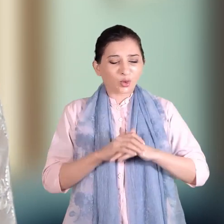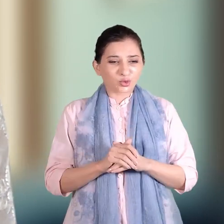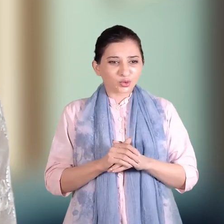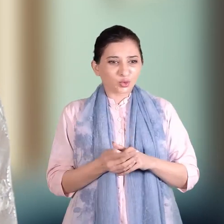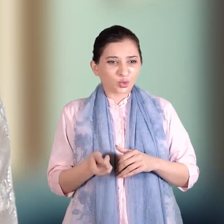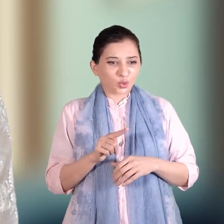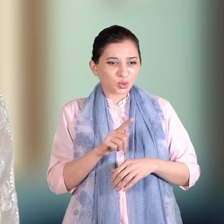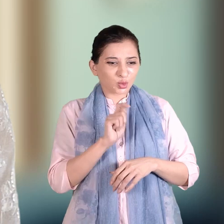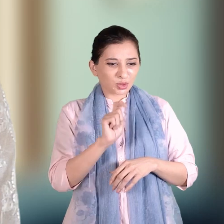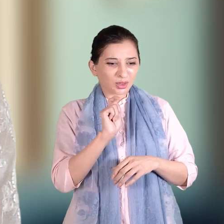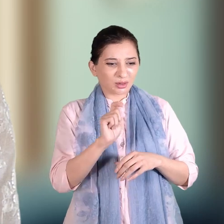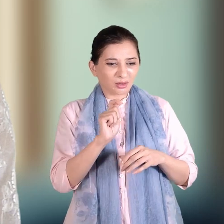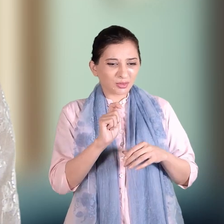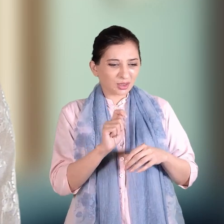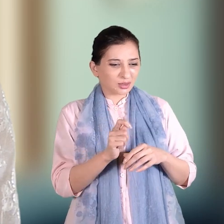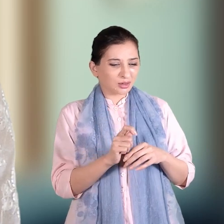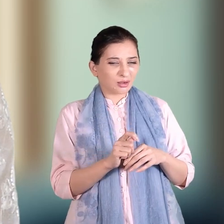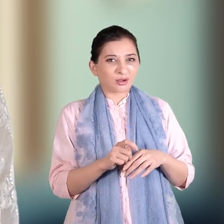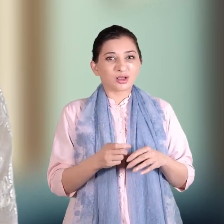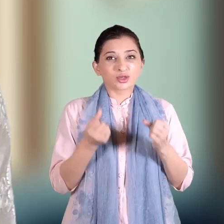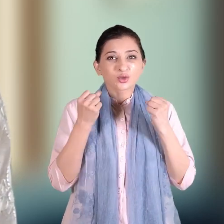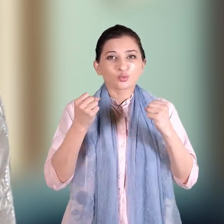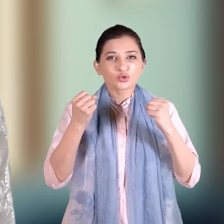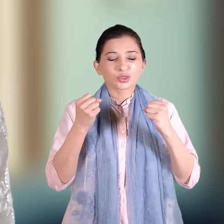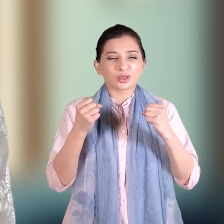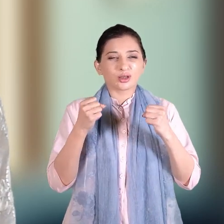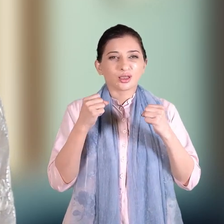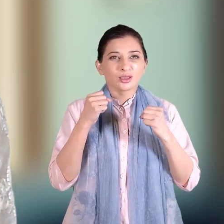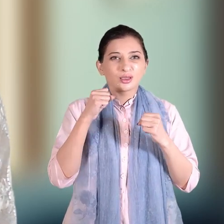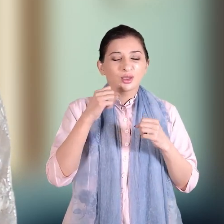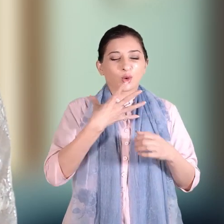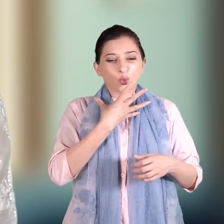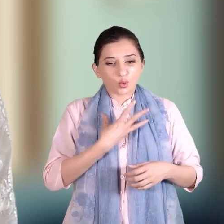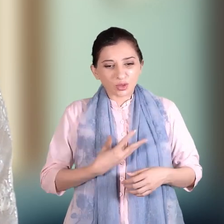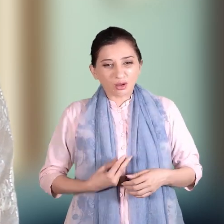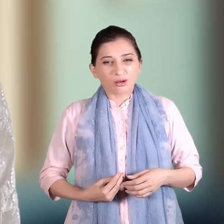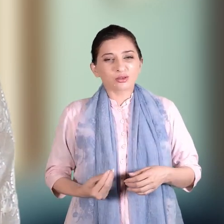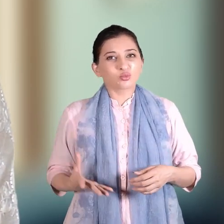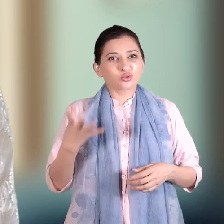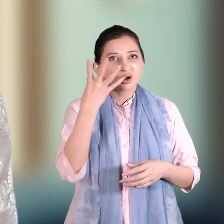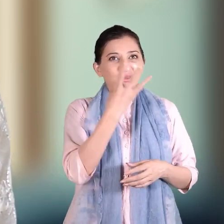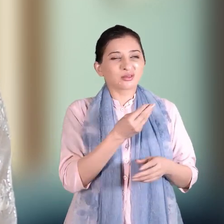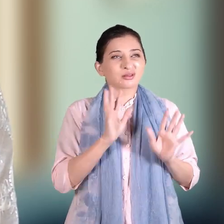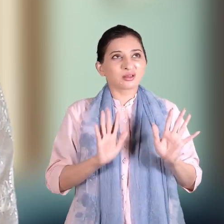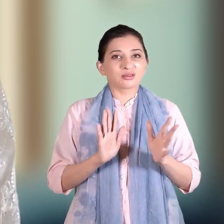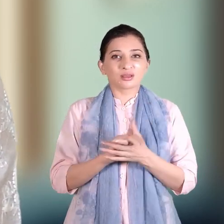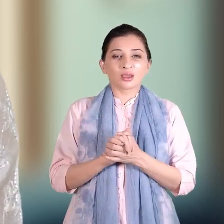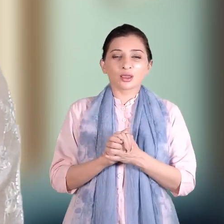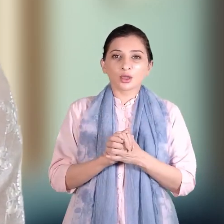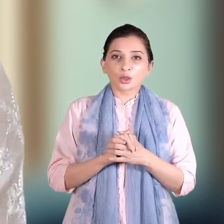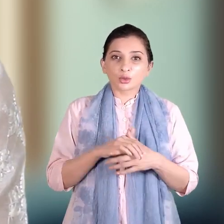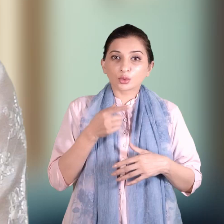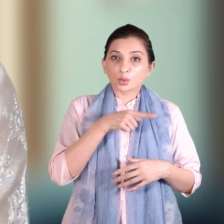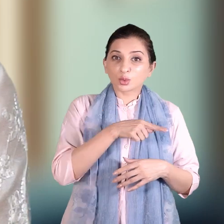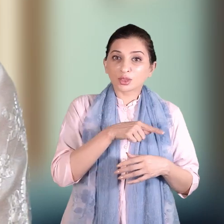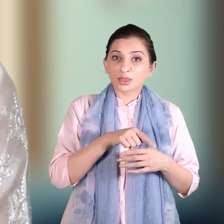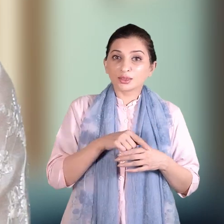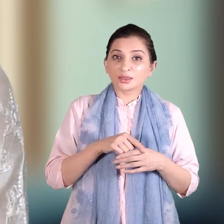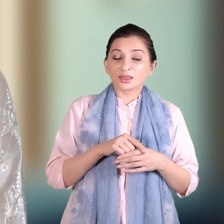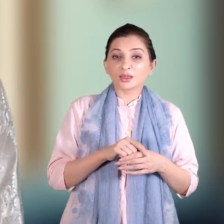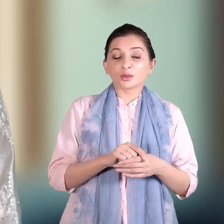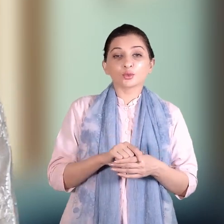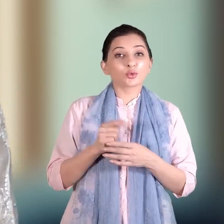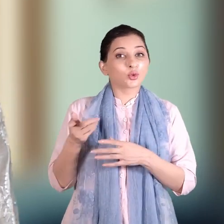day-to-day functionality, and it has been prolonged for a certain period of time, then it's important